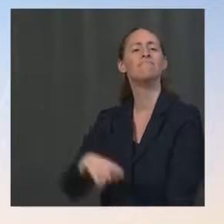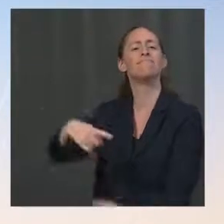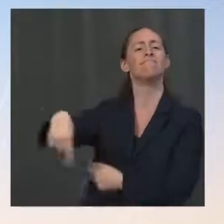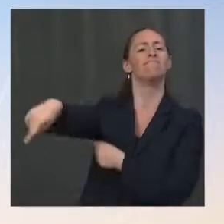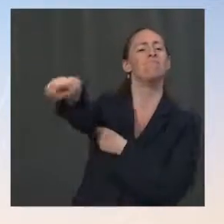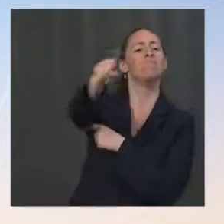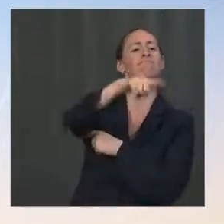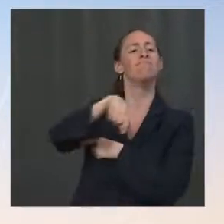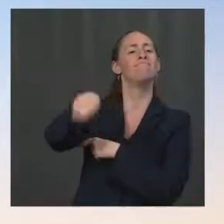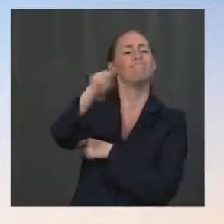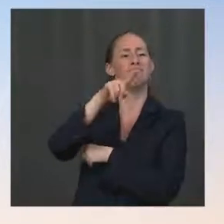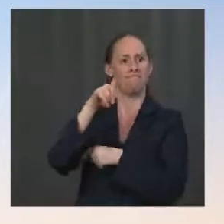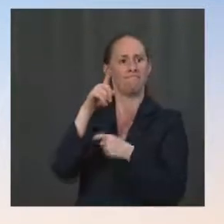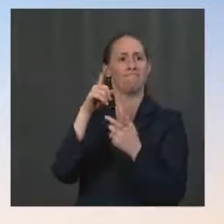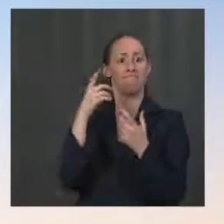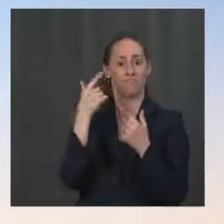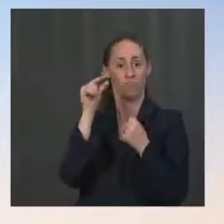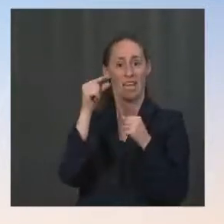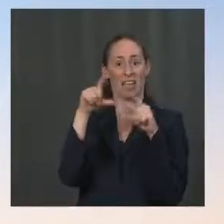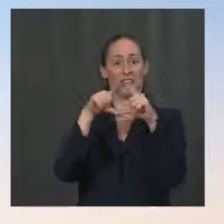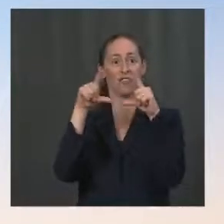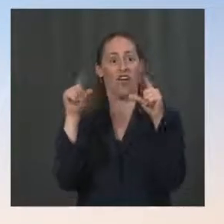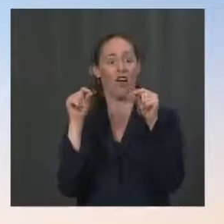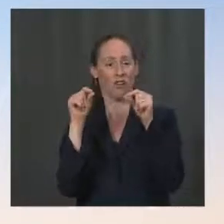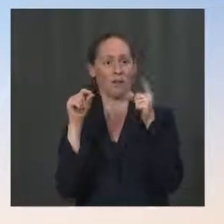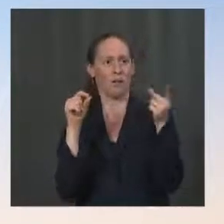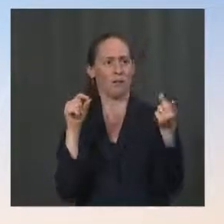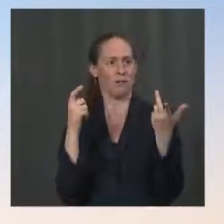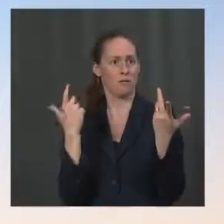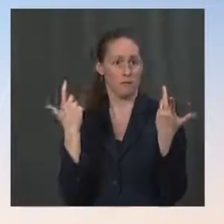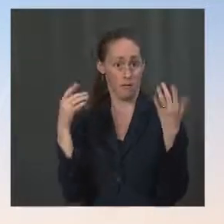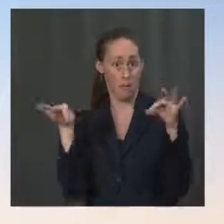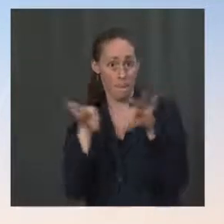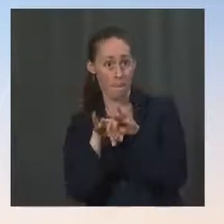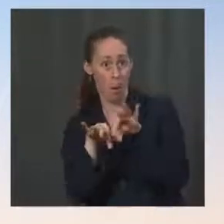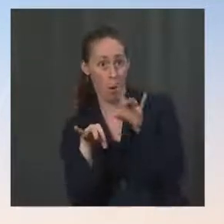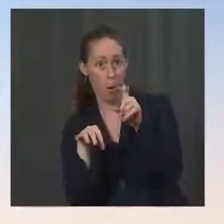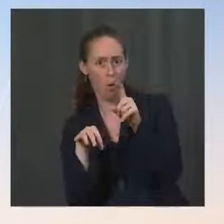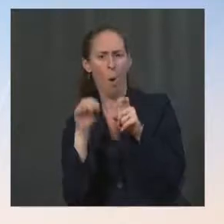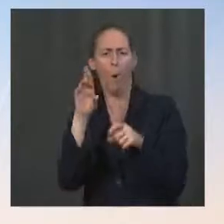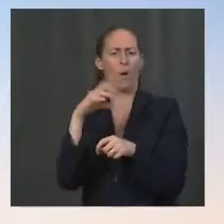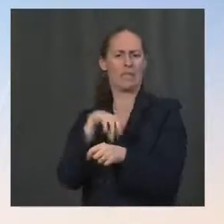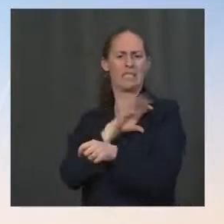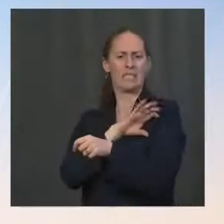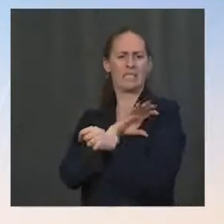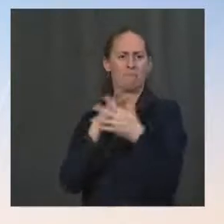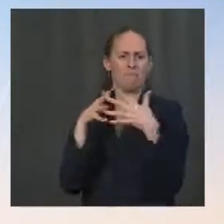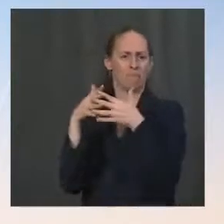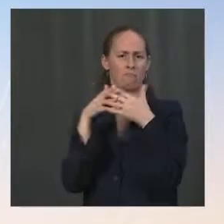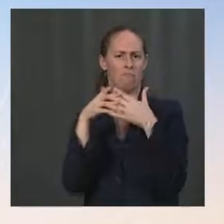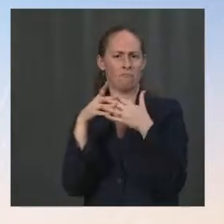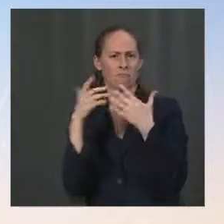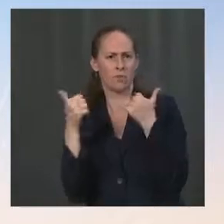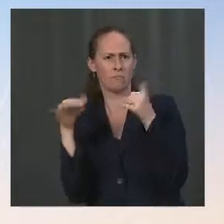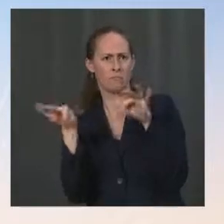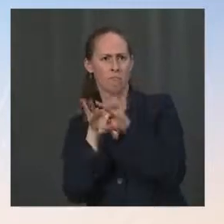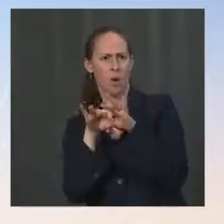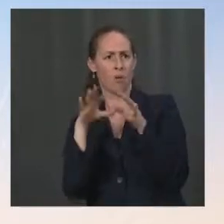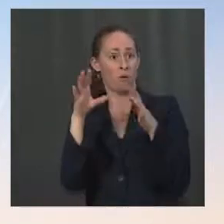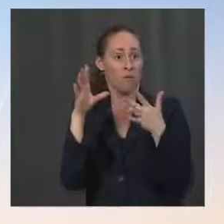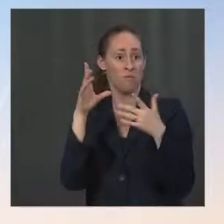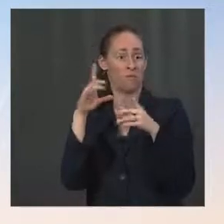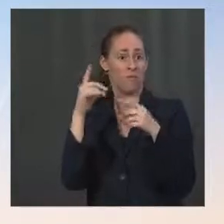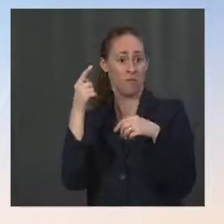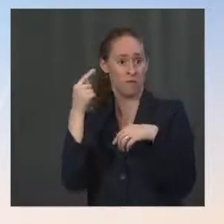being prioritized right now, or is it only U.S. citizens? Are green card holders not being prioritized at this